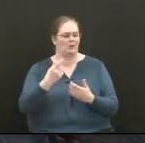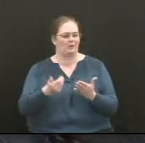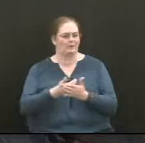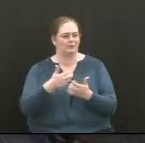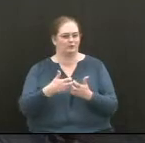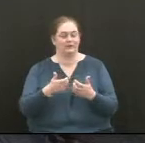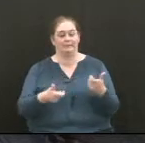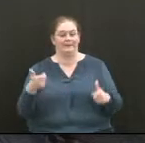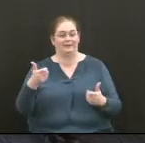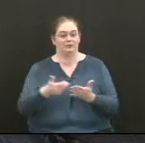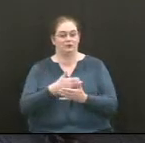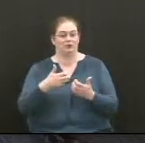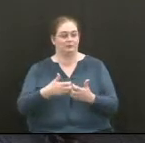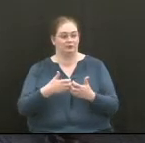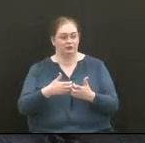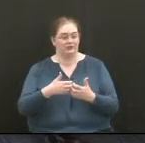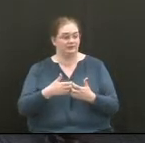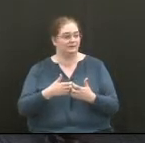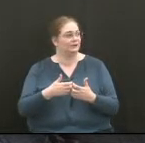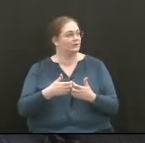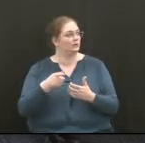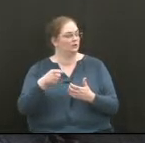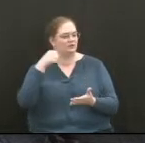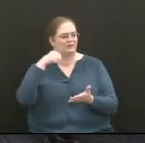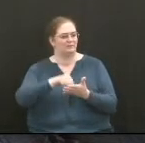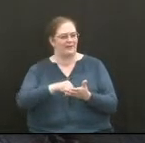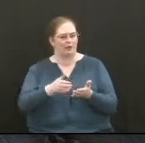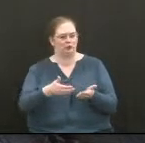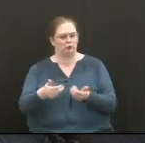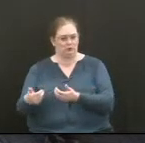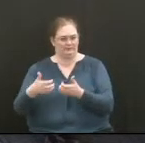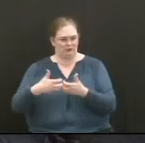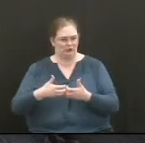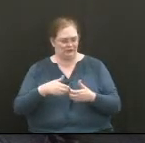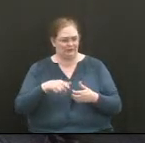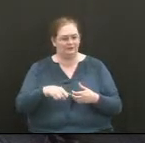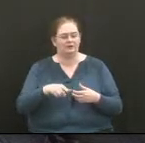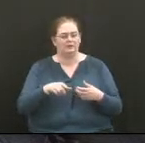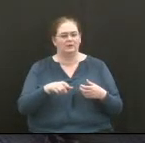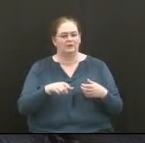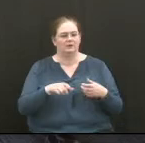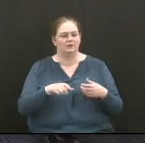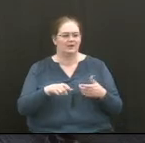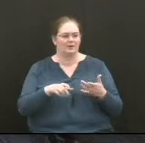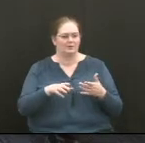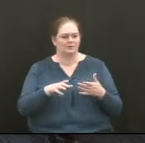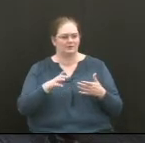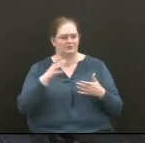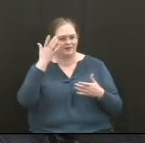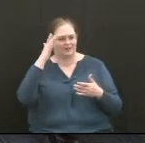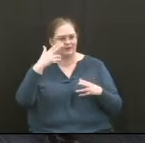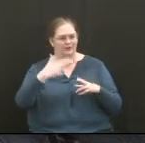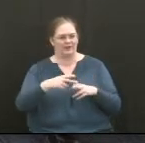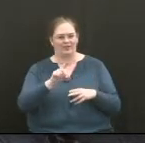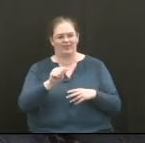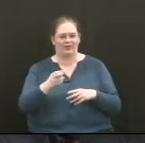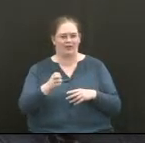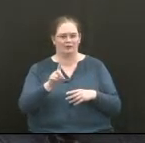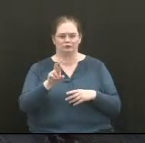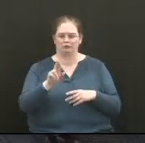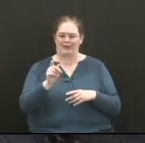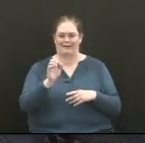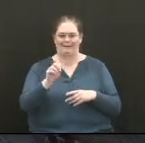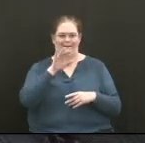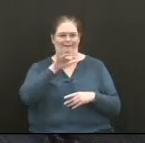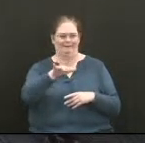machines, the biggest new machine we have, which is a mail sorter that was, you know, sort of cleverly nicknamed the Dragon at some point, and